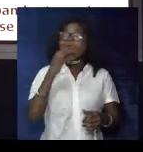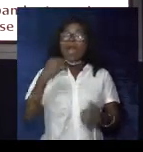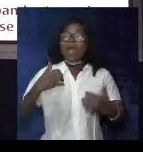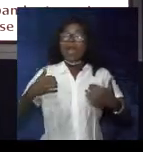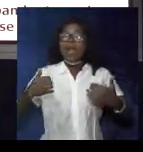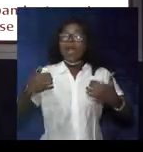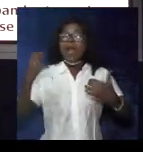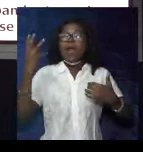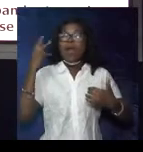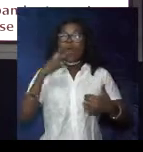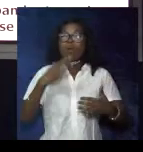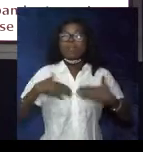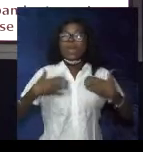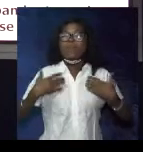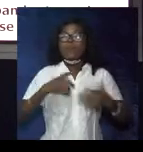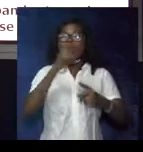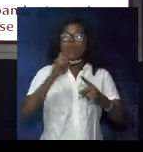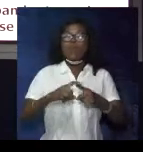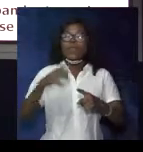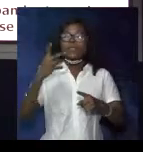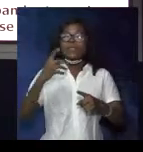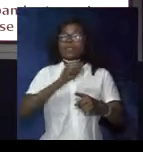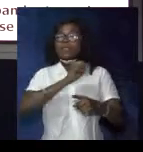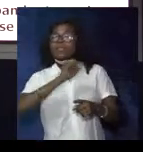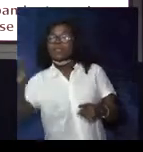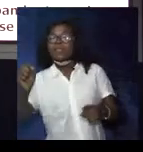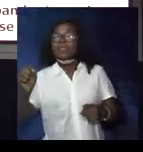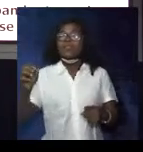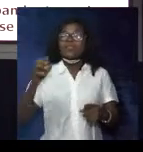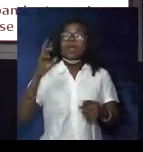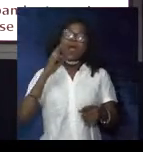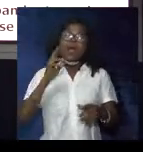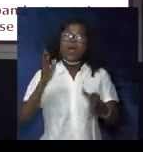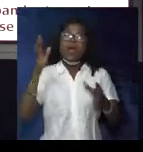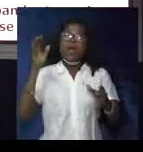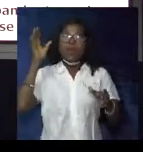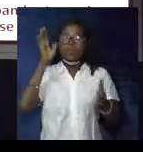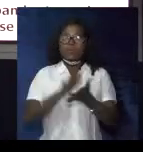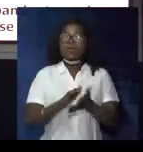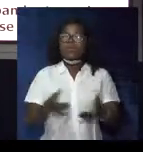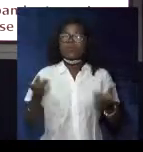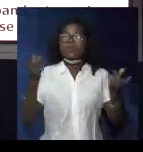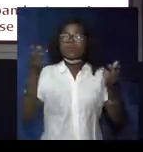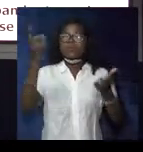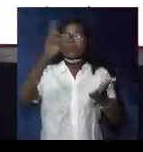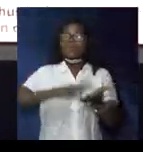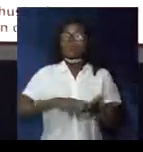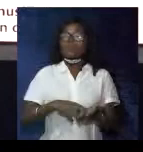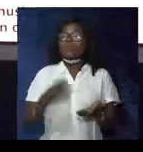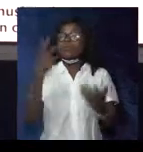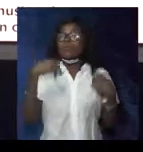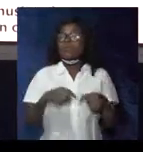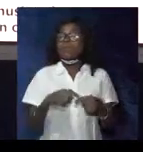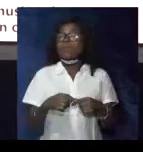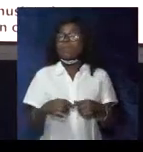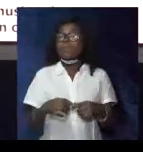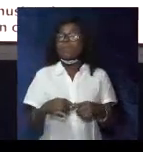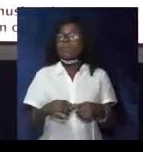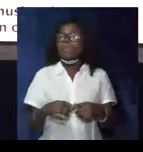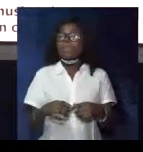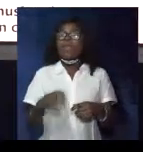from London. The conjunction there that is correct, that is appropriate for that gap is